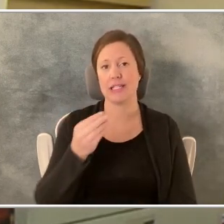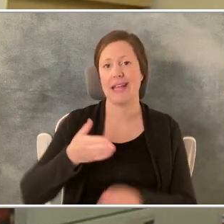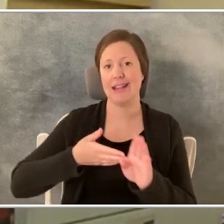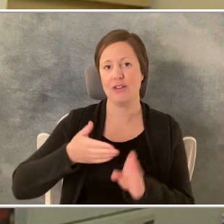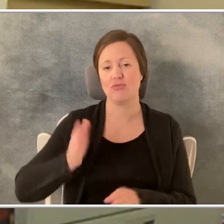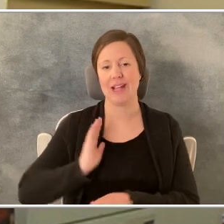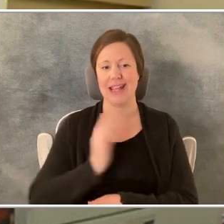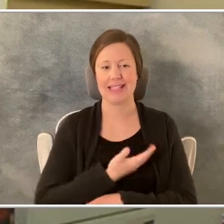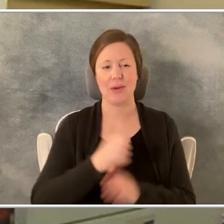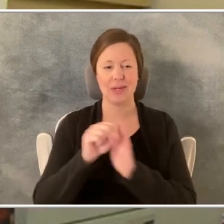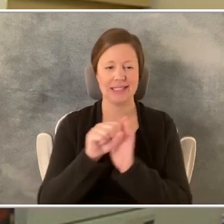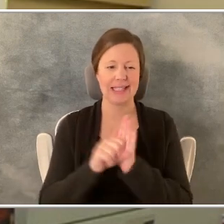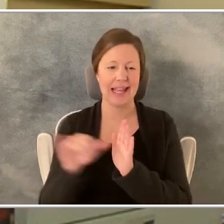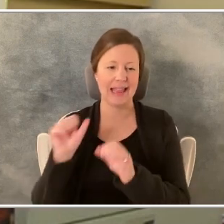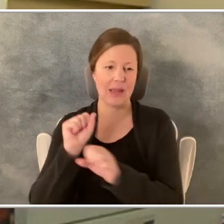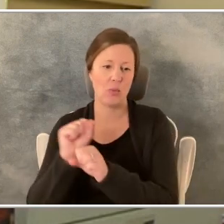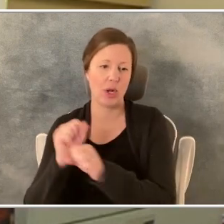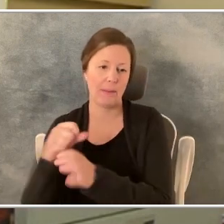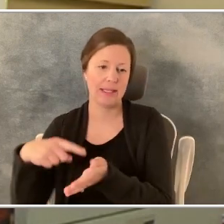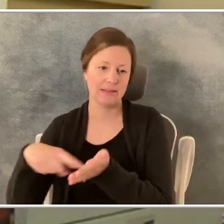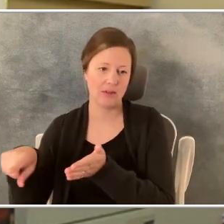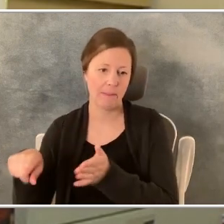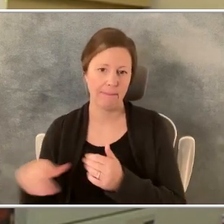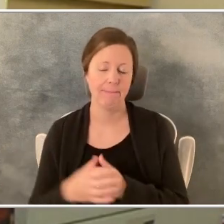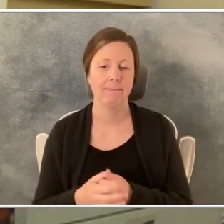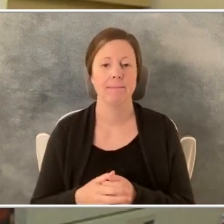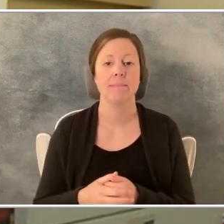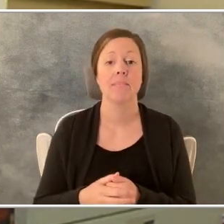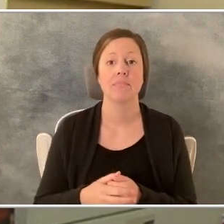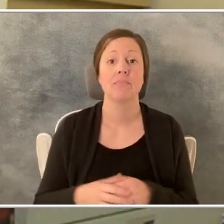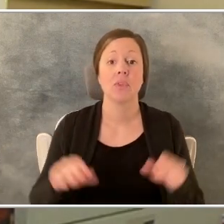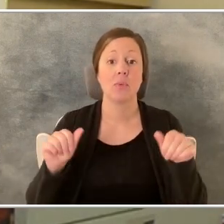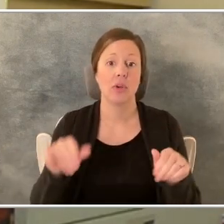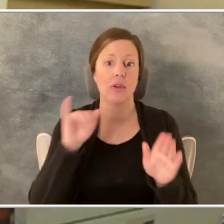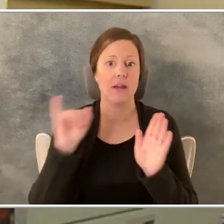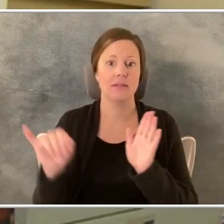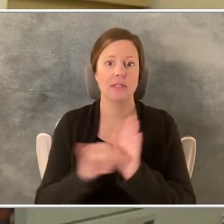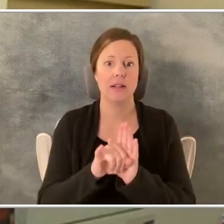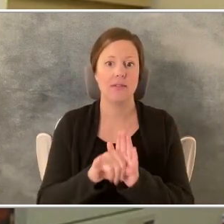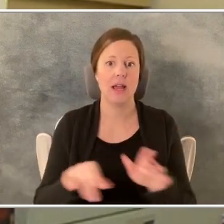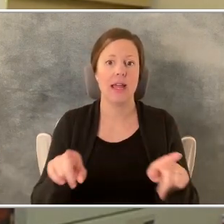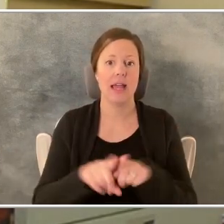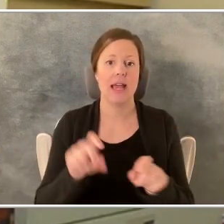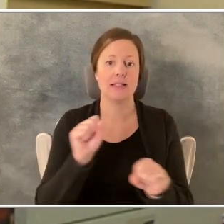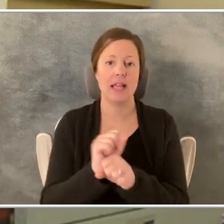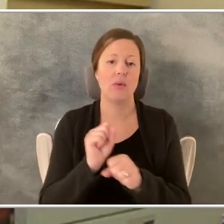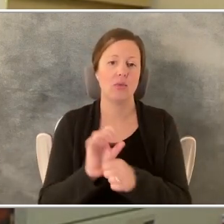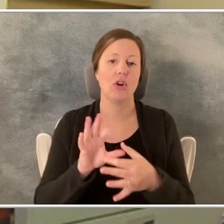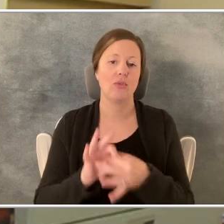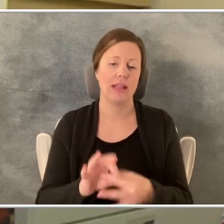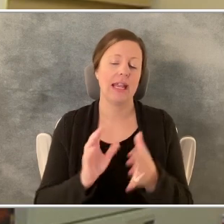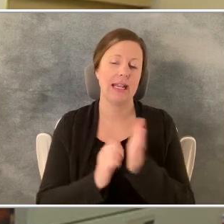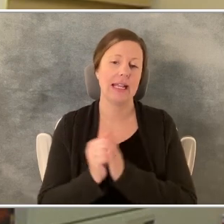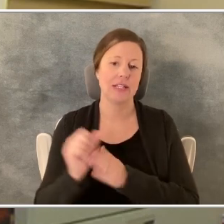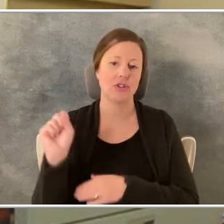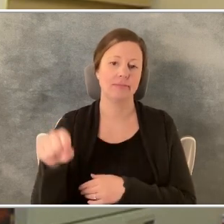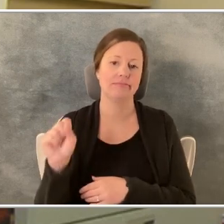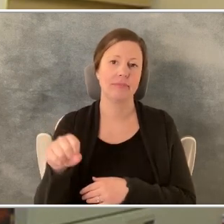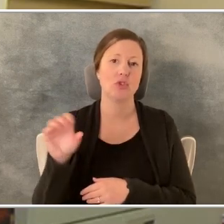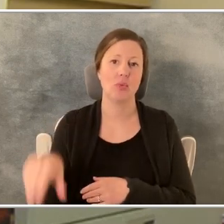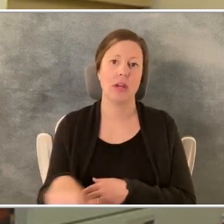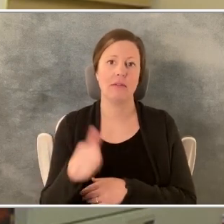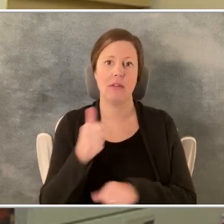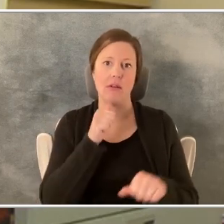state workman's comp here in Washington, we were able to get it identified as a work-related cancer. So another